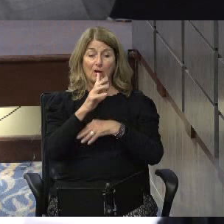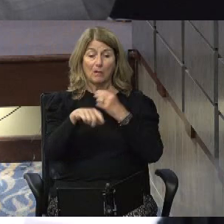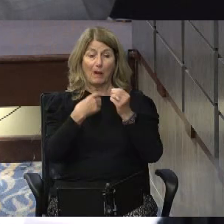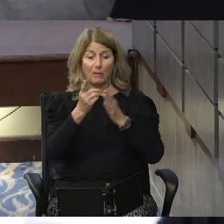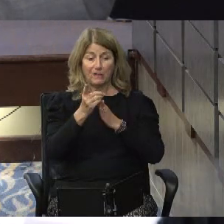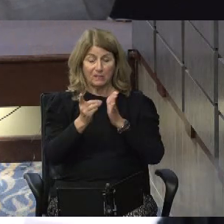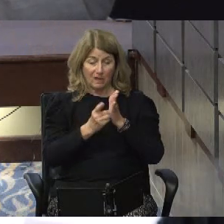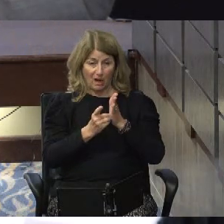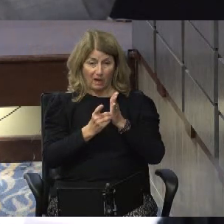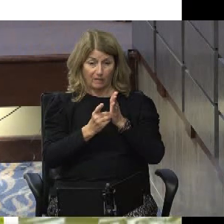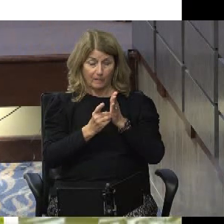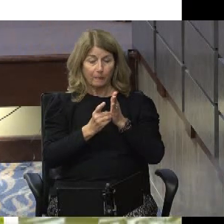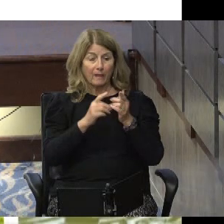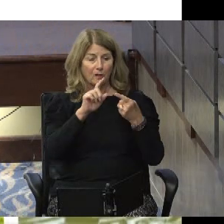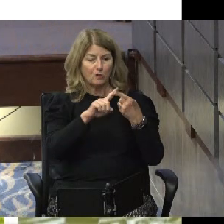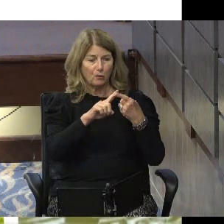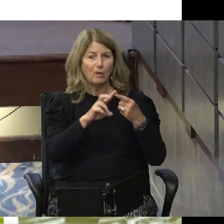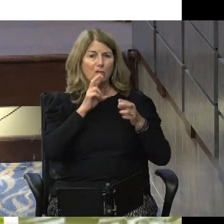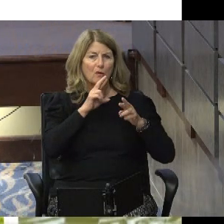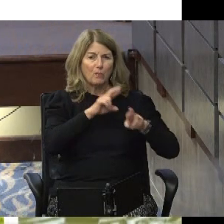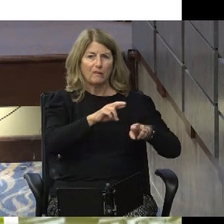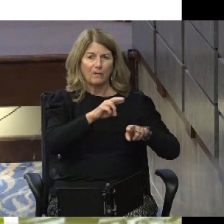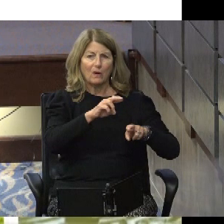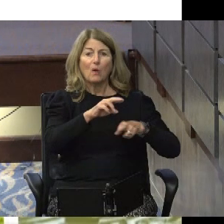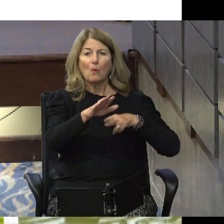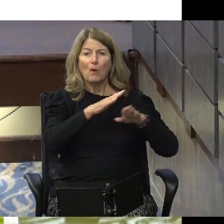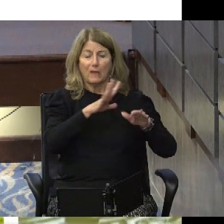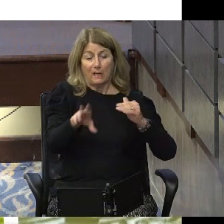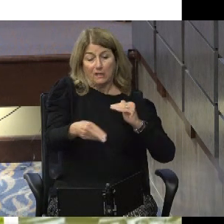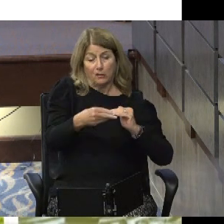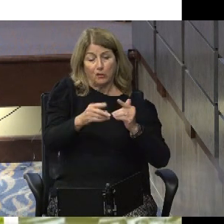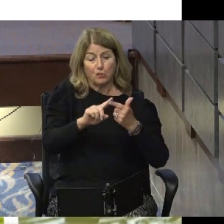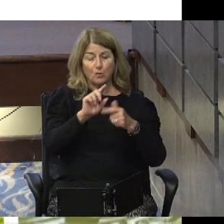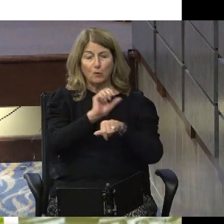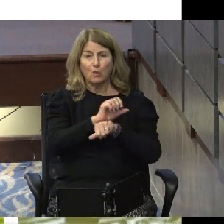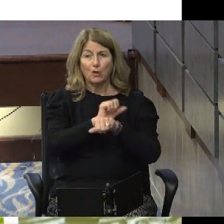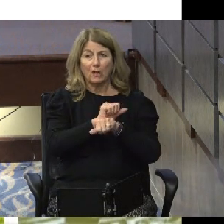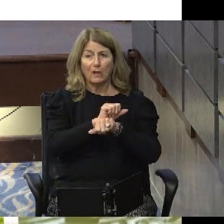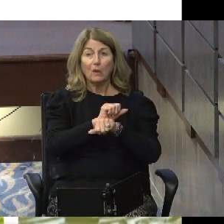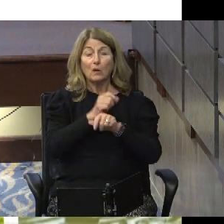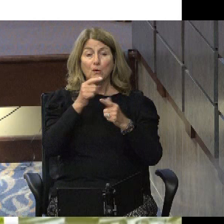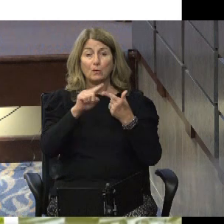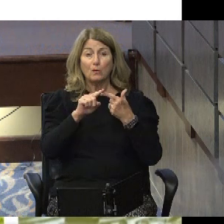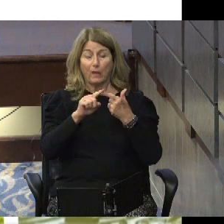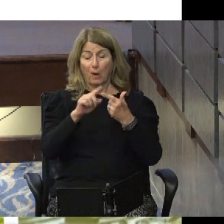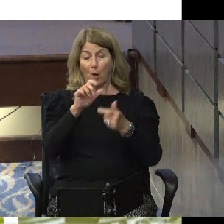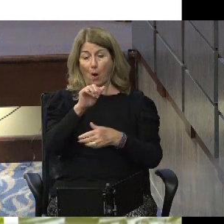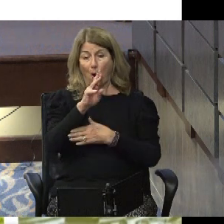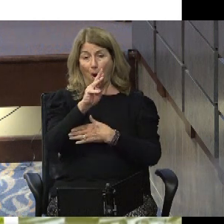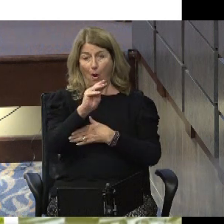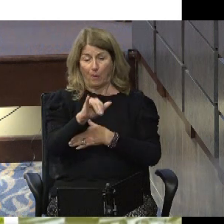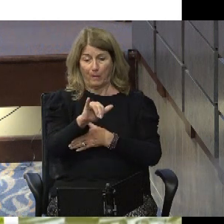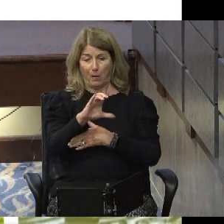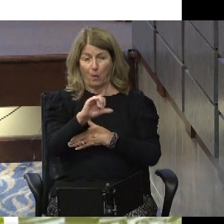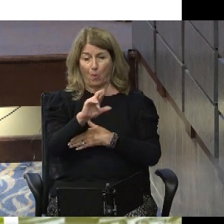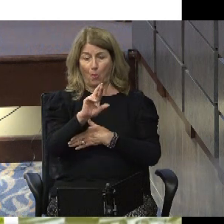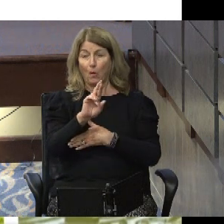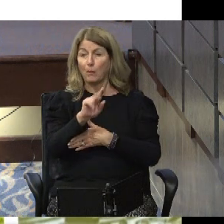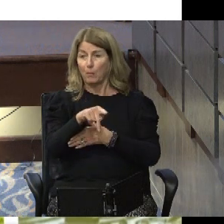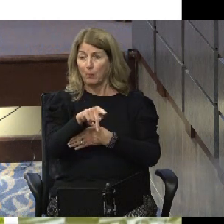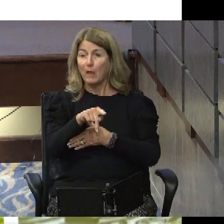the Riverwalk. In addition to working towards the Army Corps design